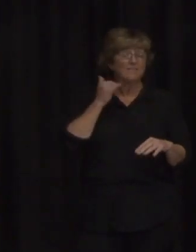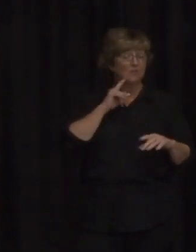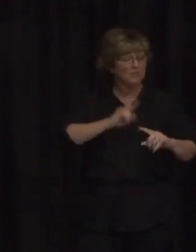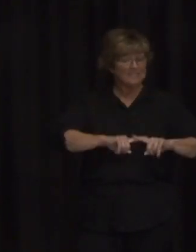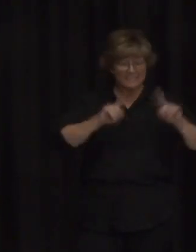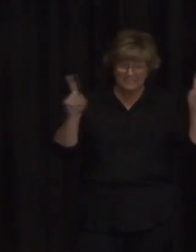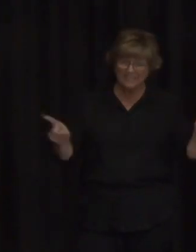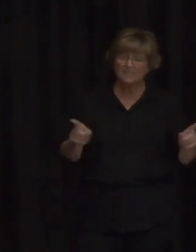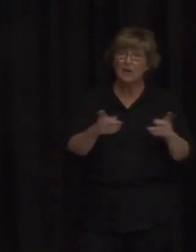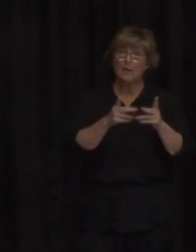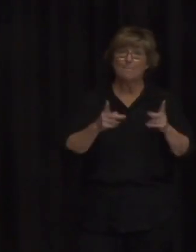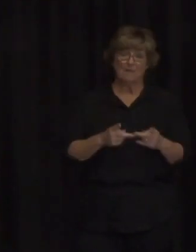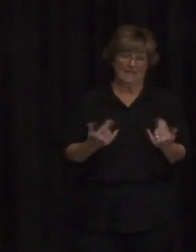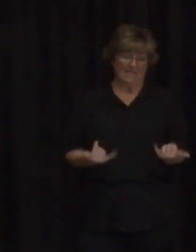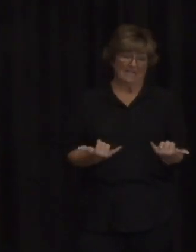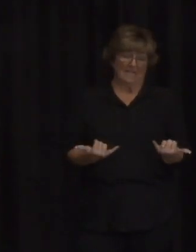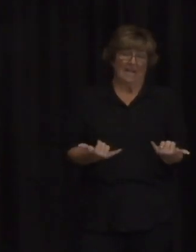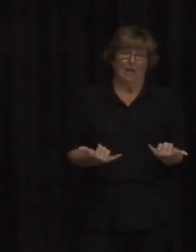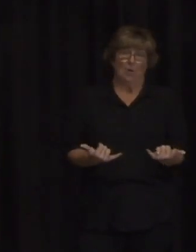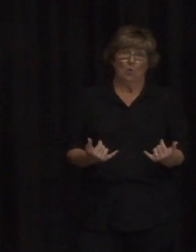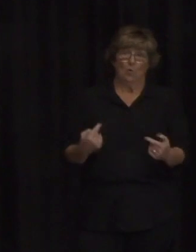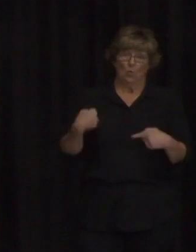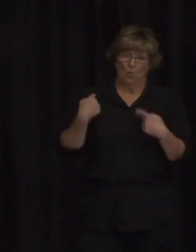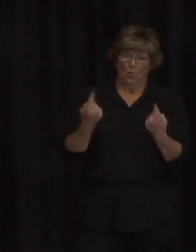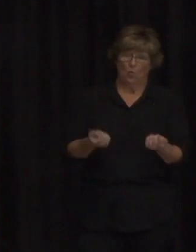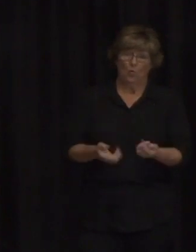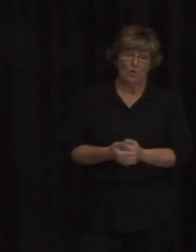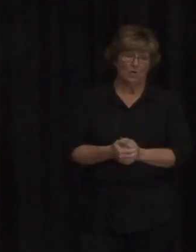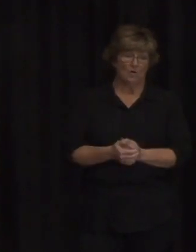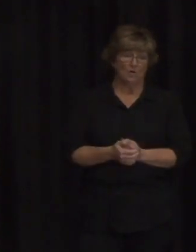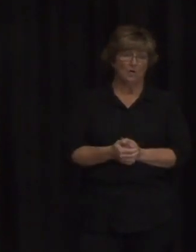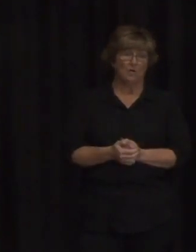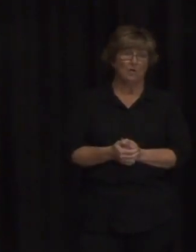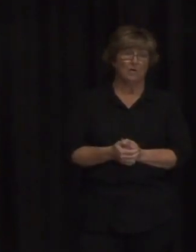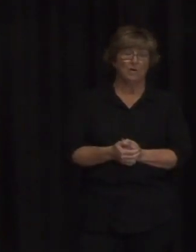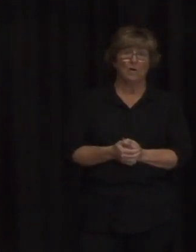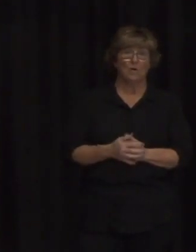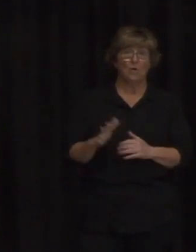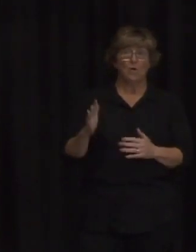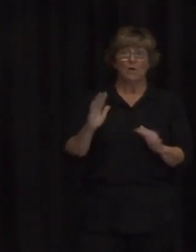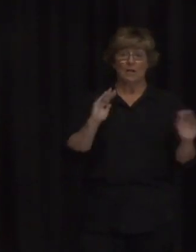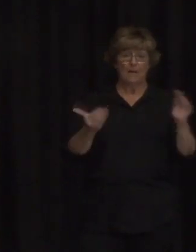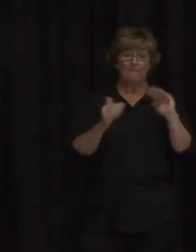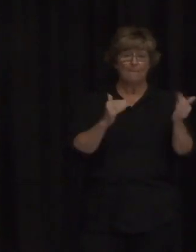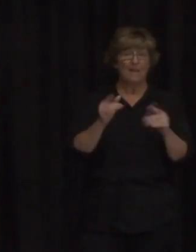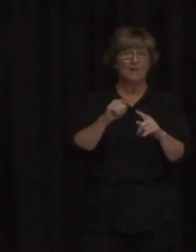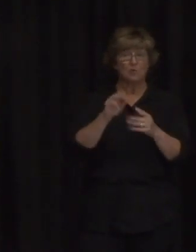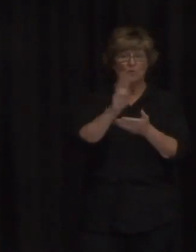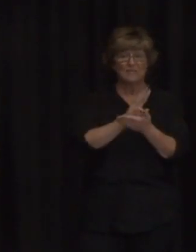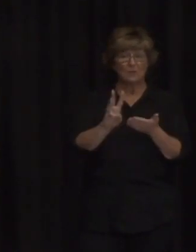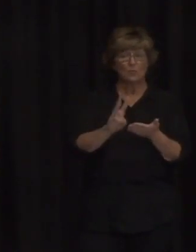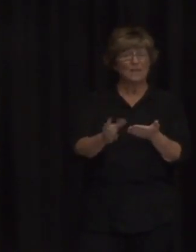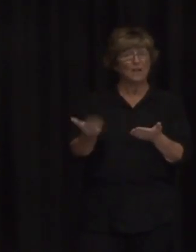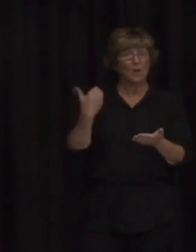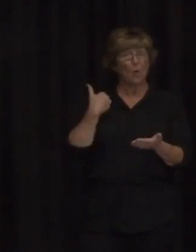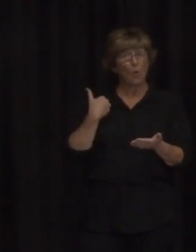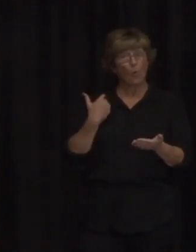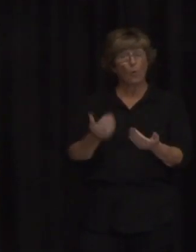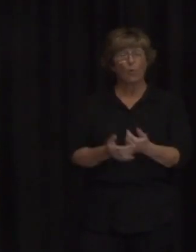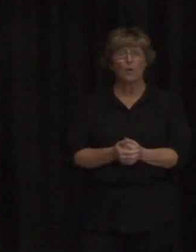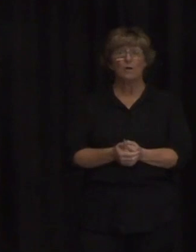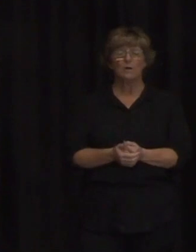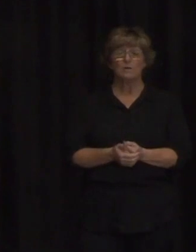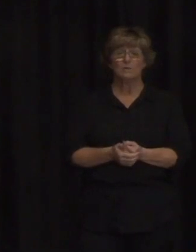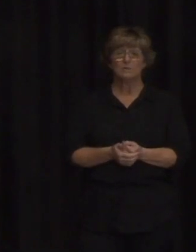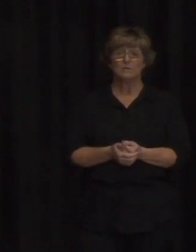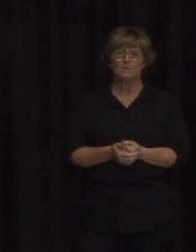been in a number of months, certainly where we were 6 weeks ago. And as a consequence, where you